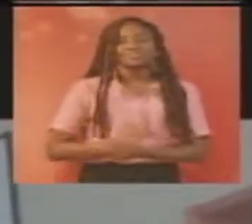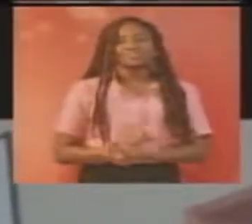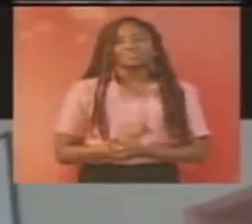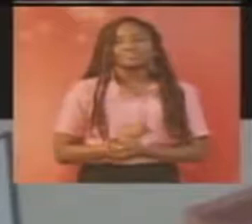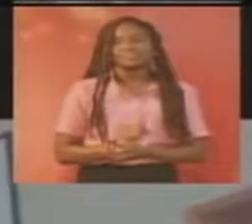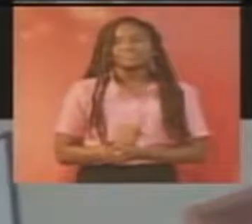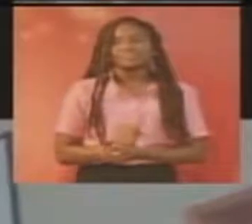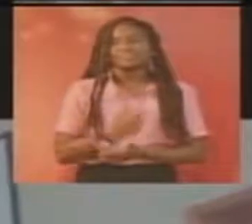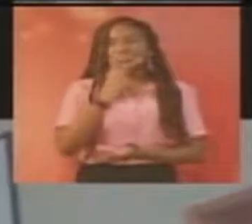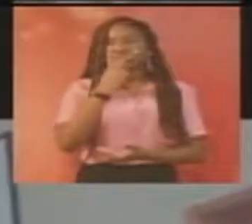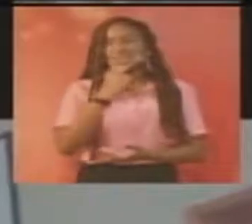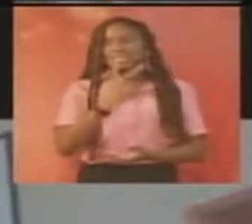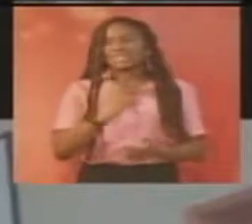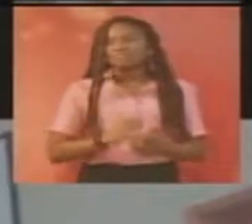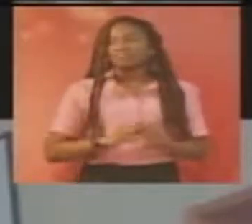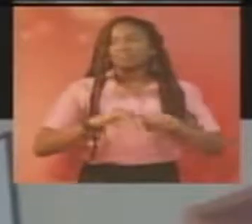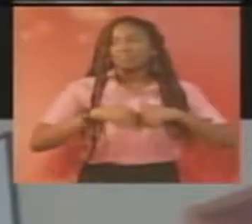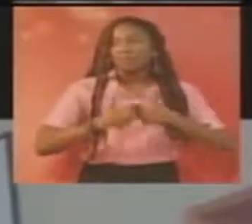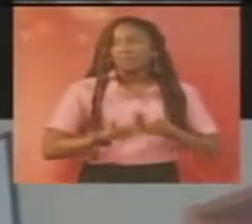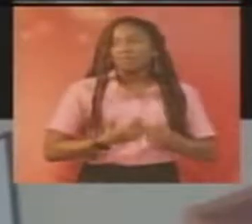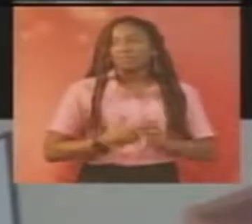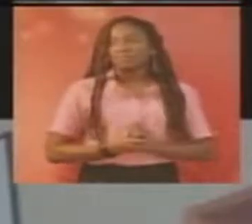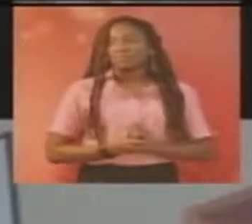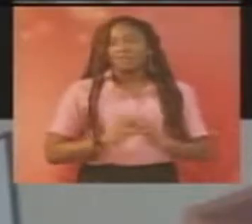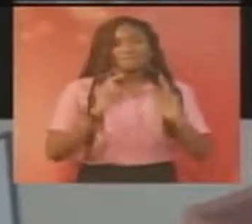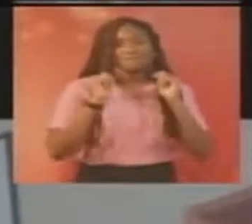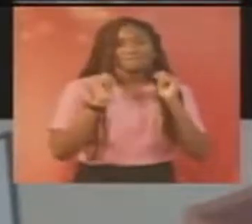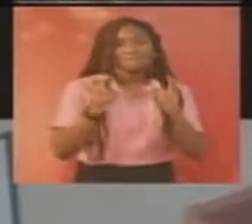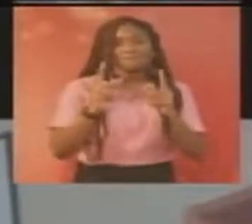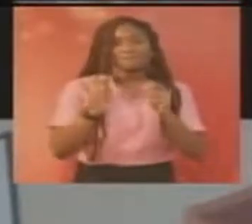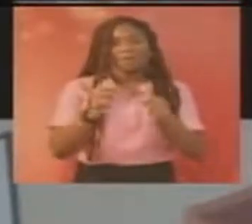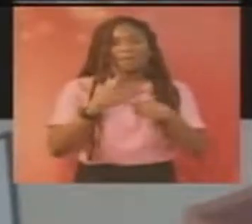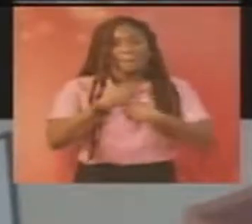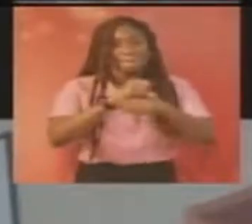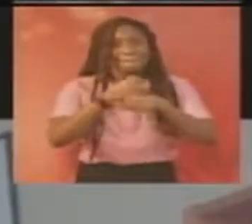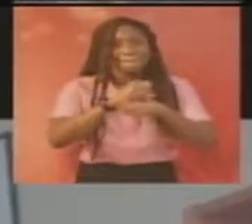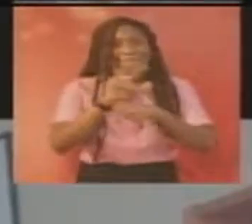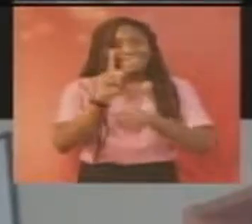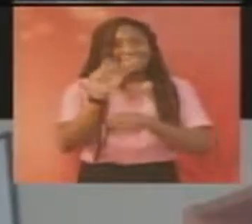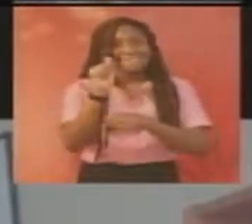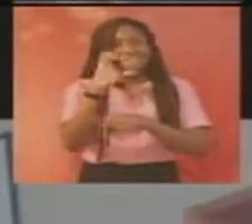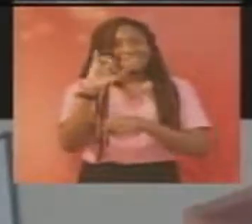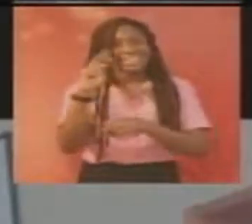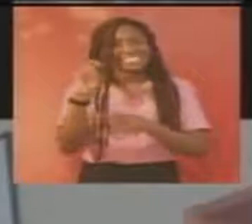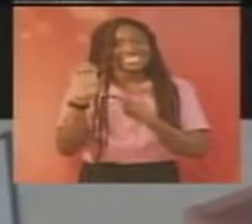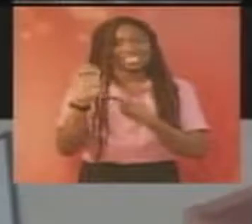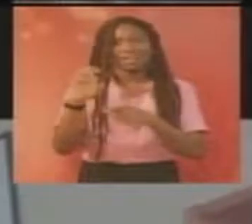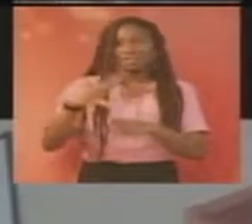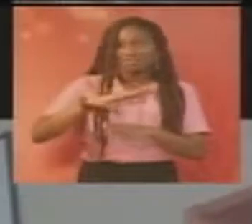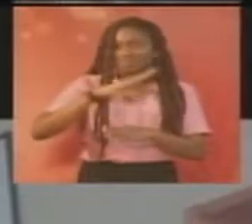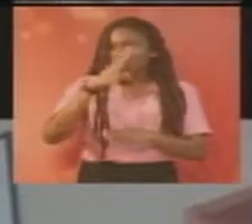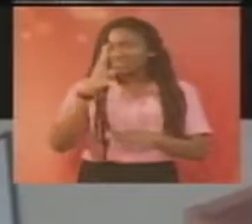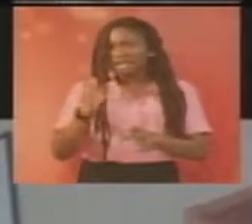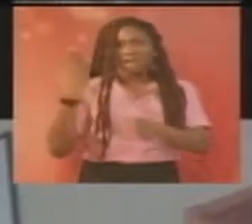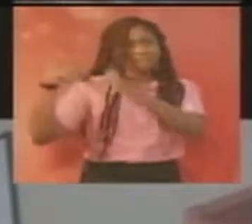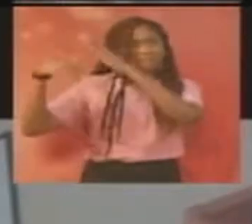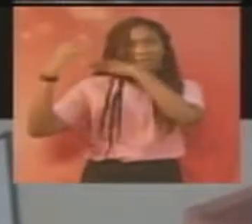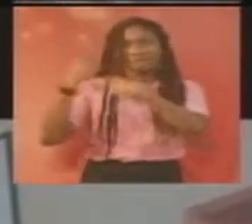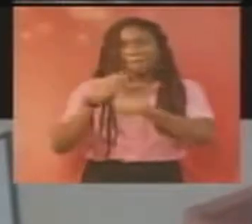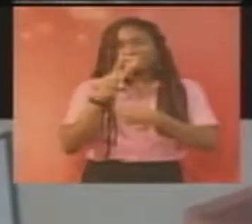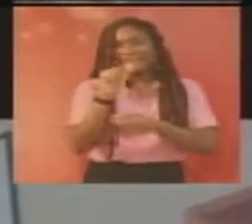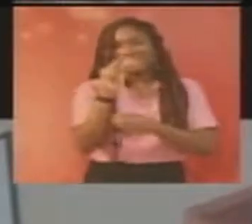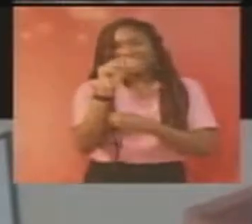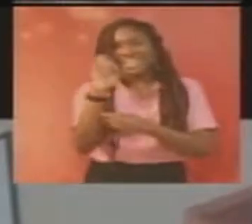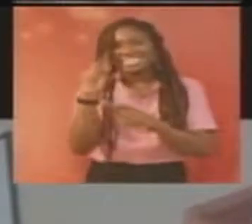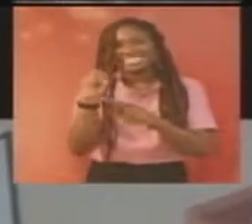speed at which these vaccines were created, it was kind of unusual. When you compare to vaccines